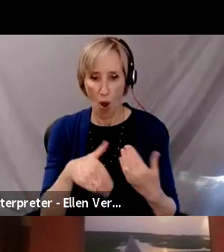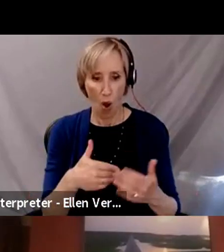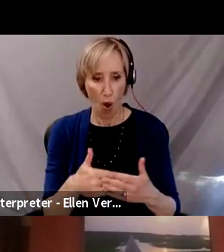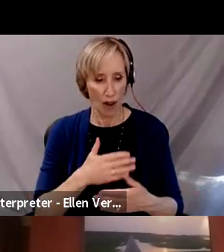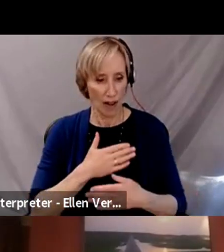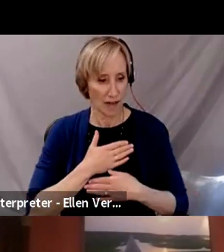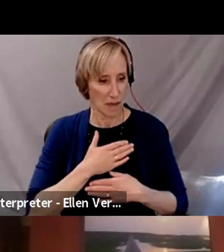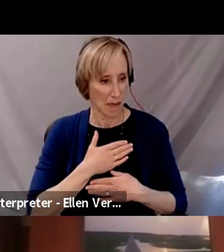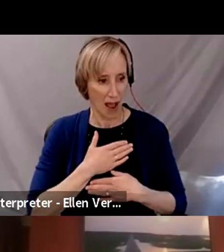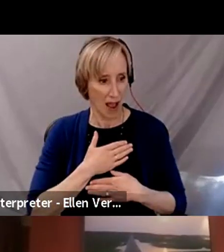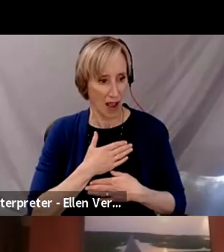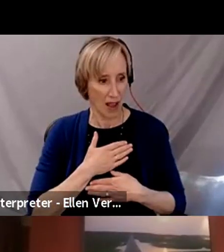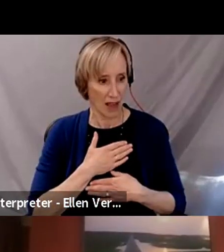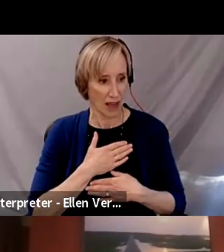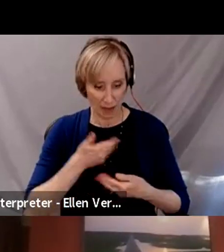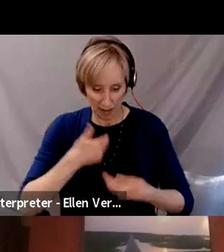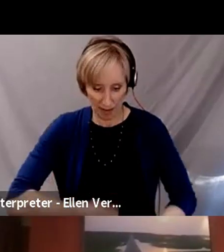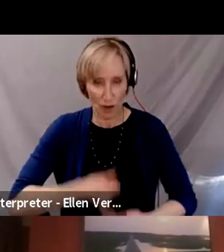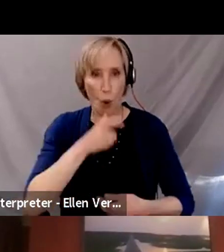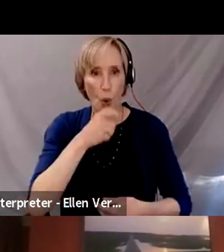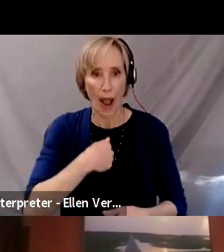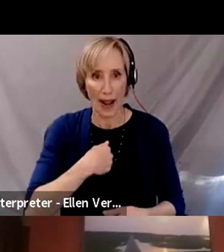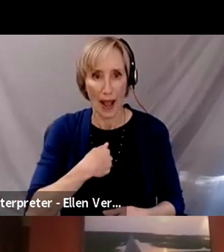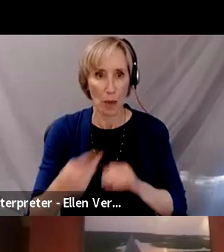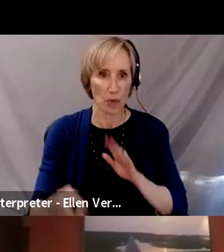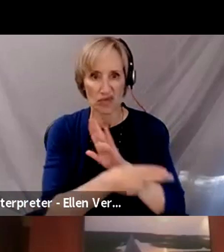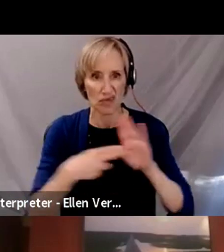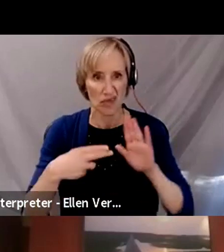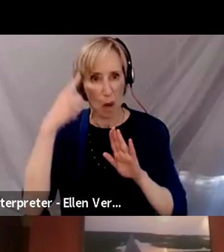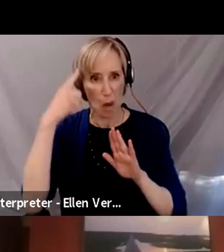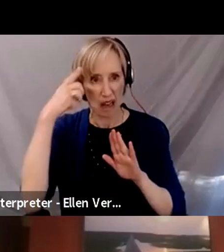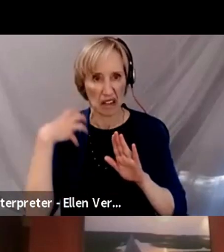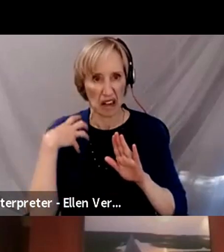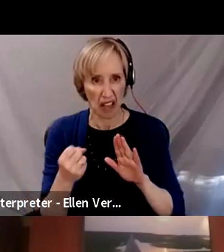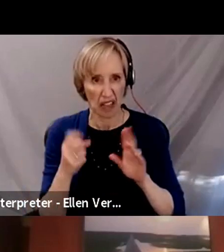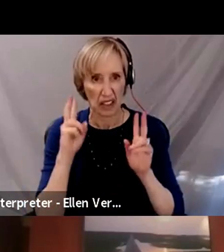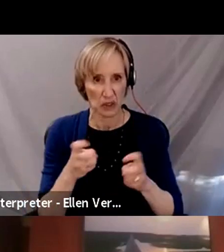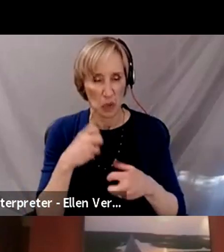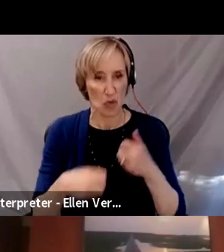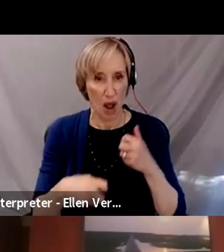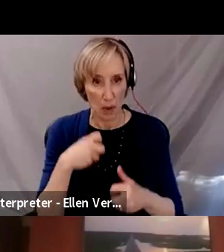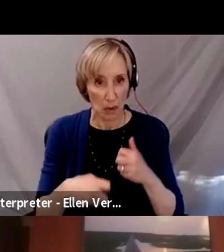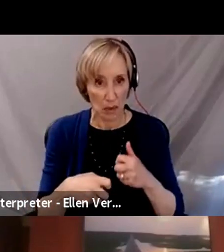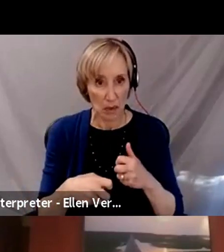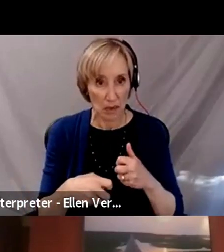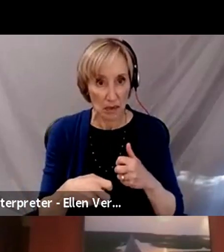being transgender was in the DSM and still